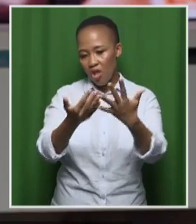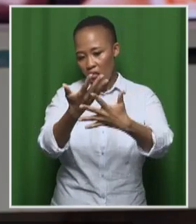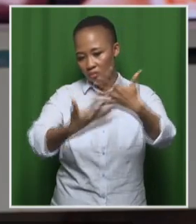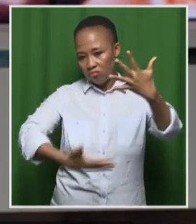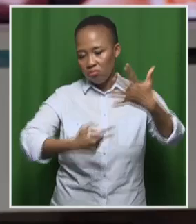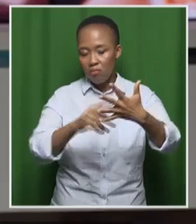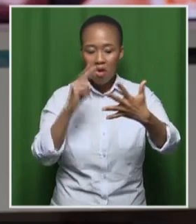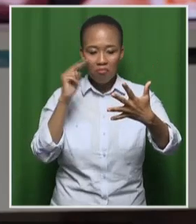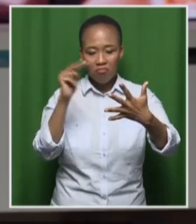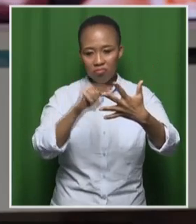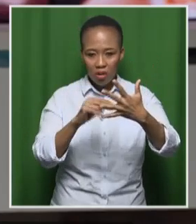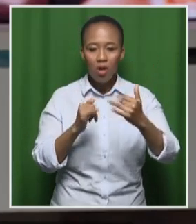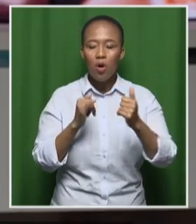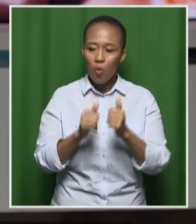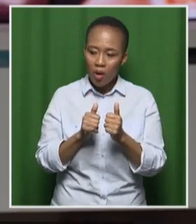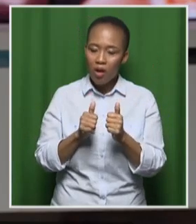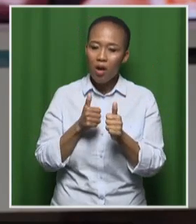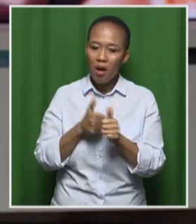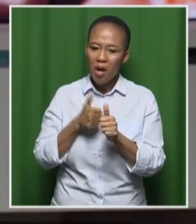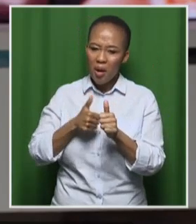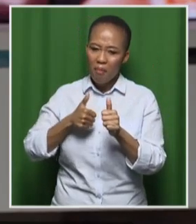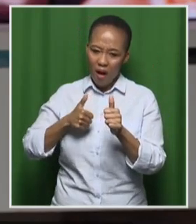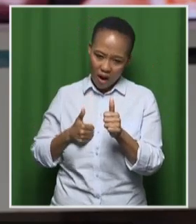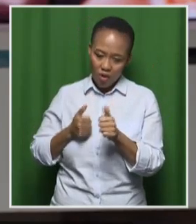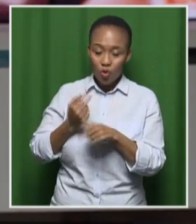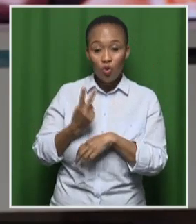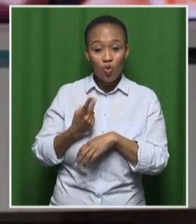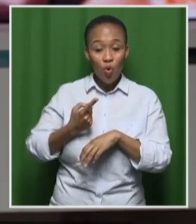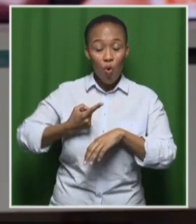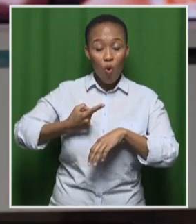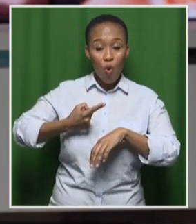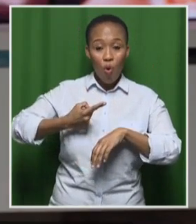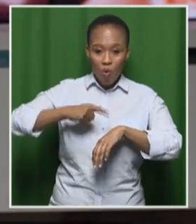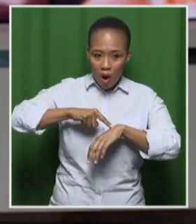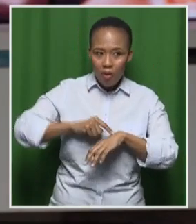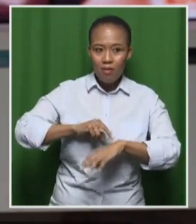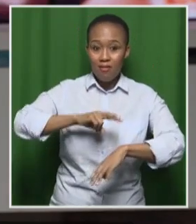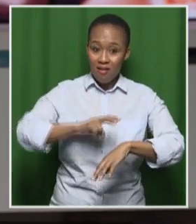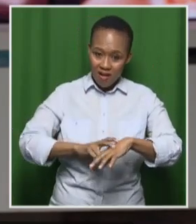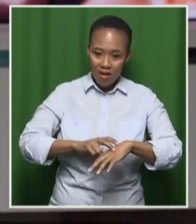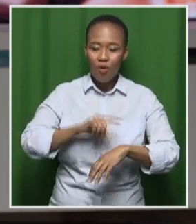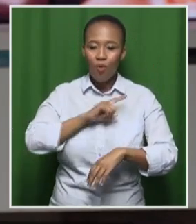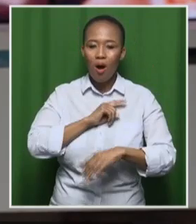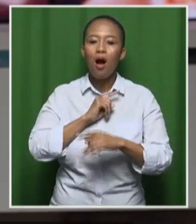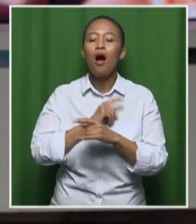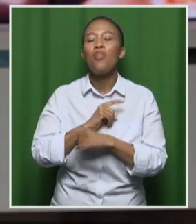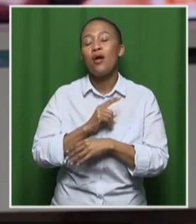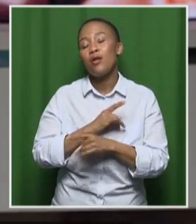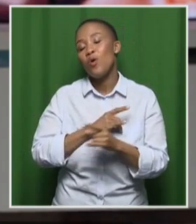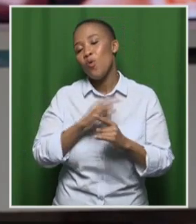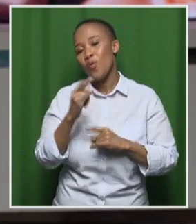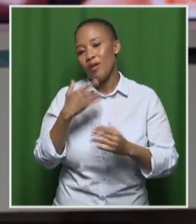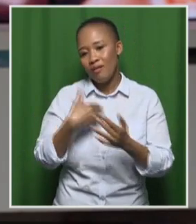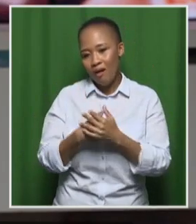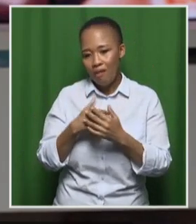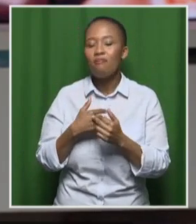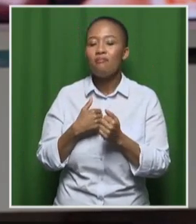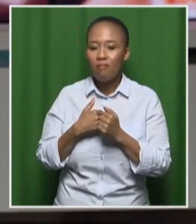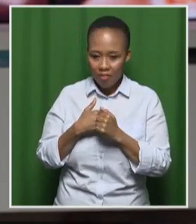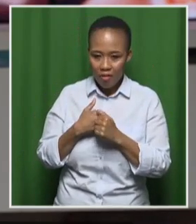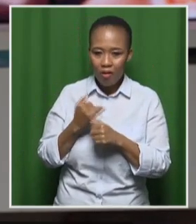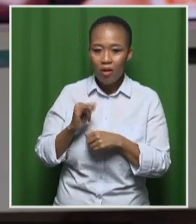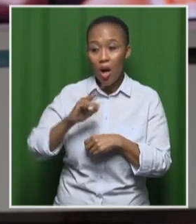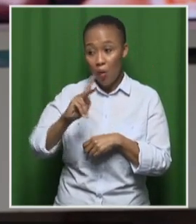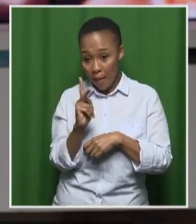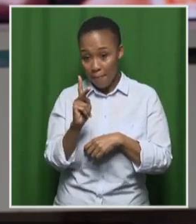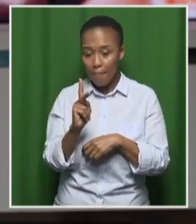behind on another. But we still had 2 rounds to bank. And we were going to bank those rounds because Curiel was slowing down, and we would have banked those rounds. We